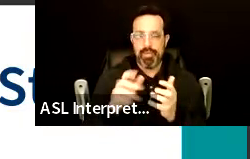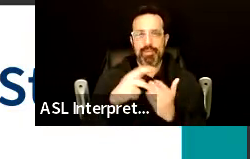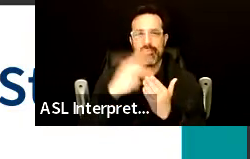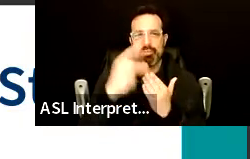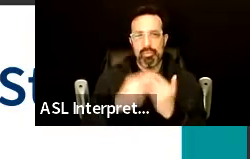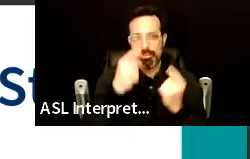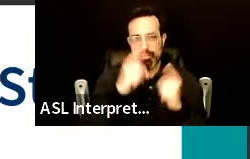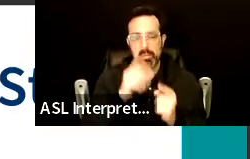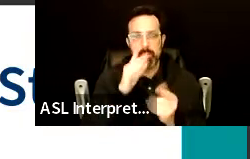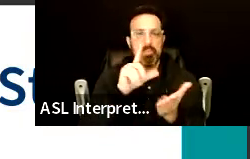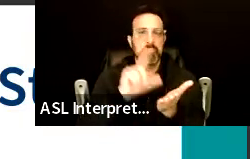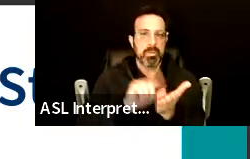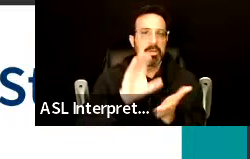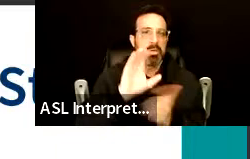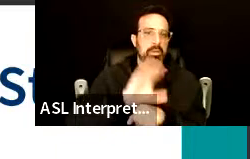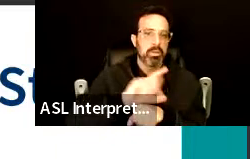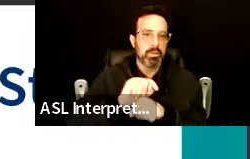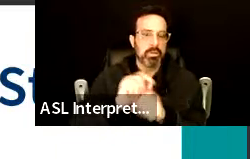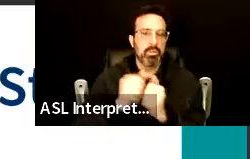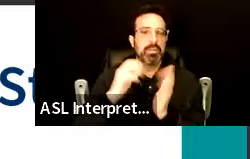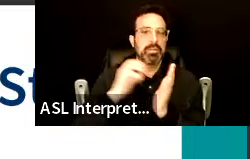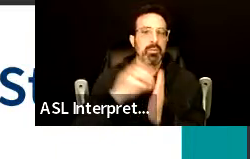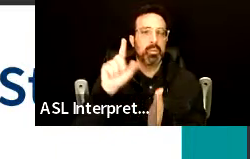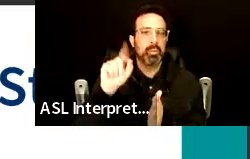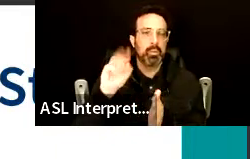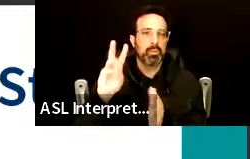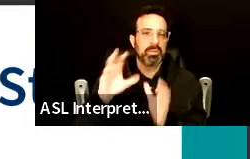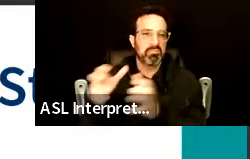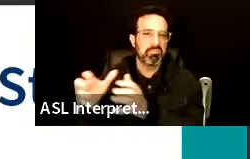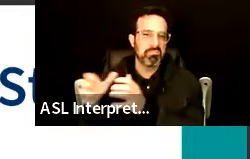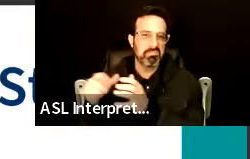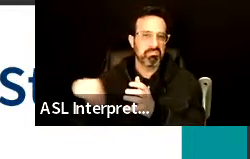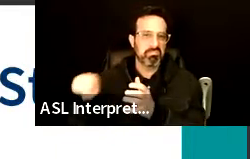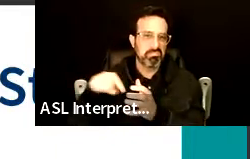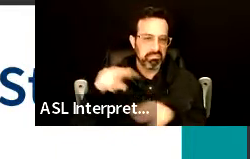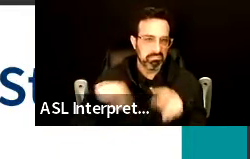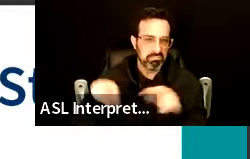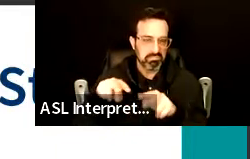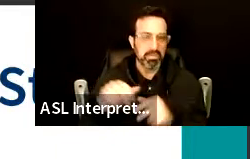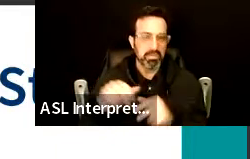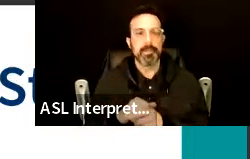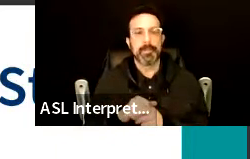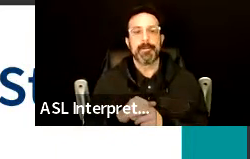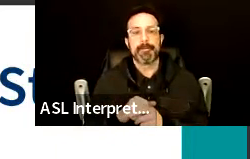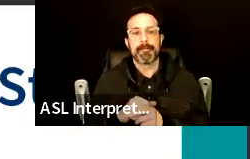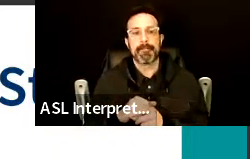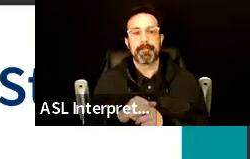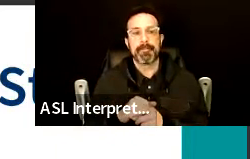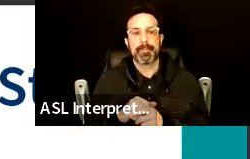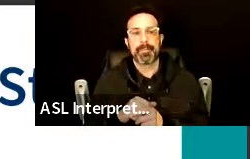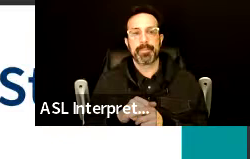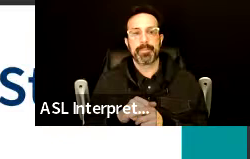will be published and consulted with our Section 106 consulting parties at this time. We will